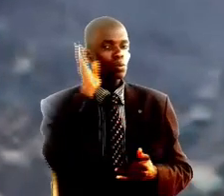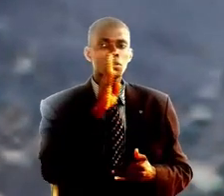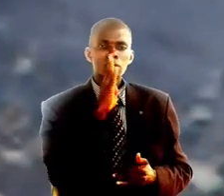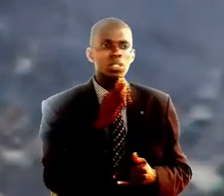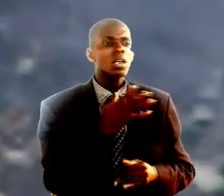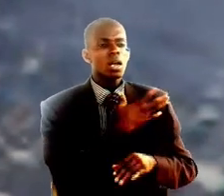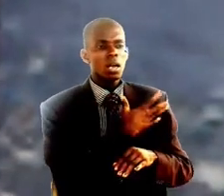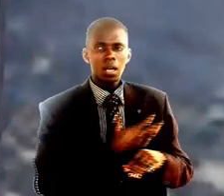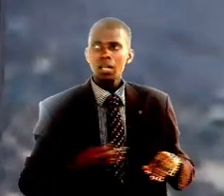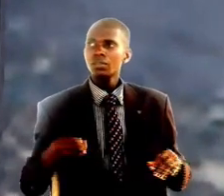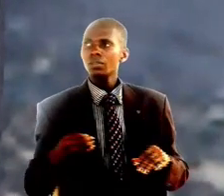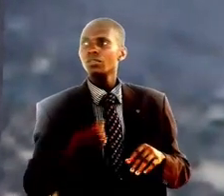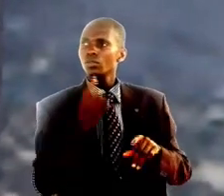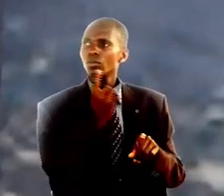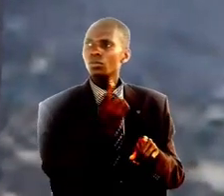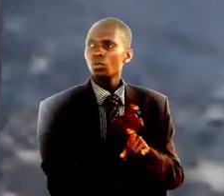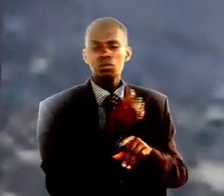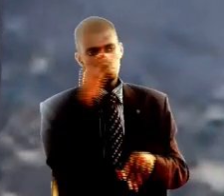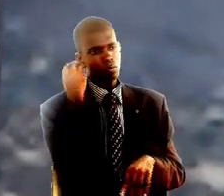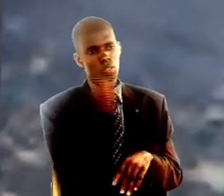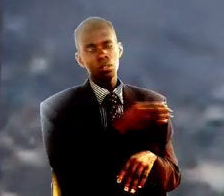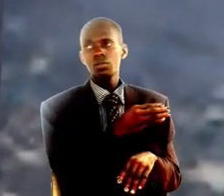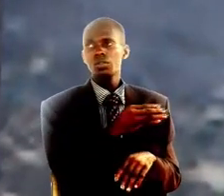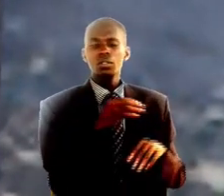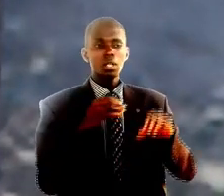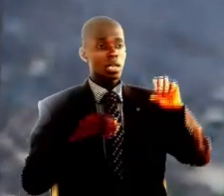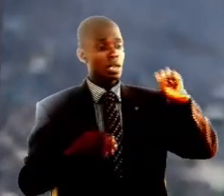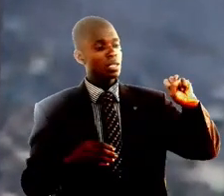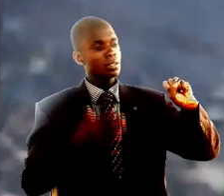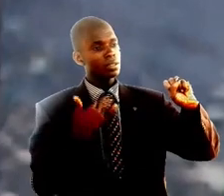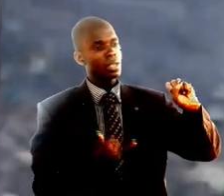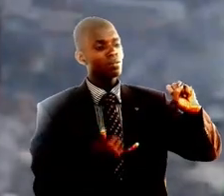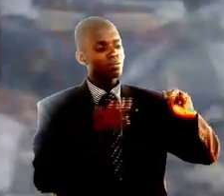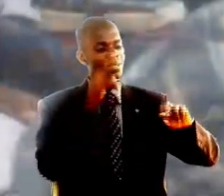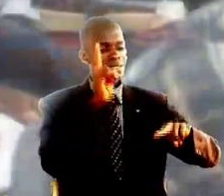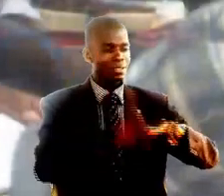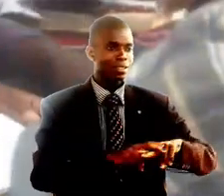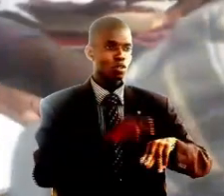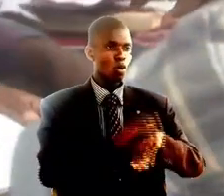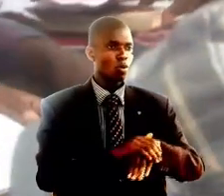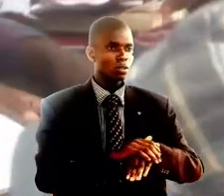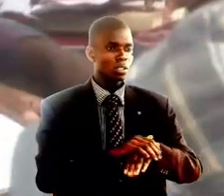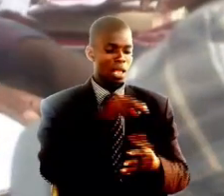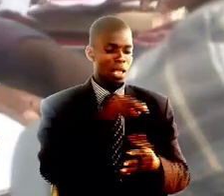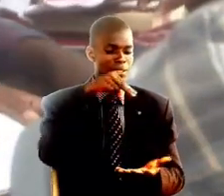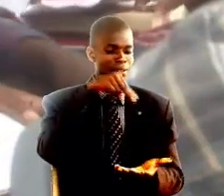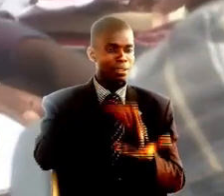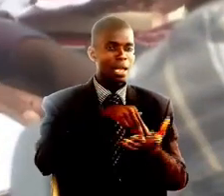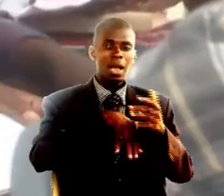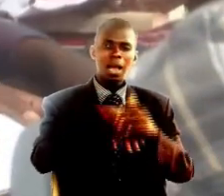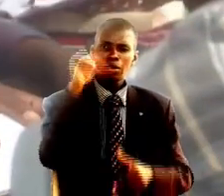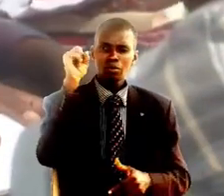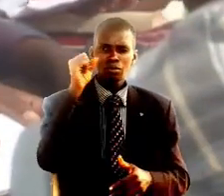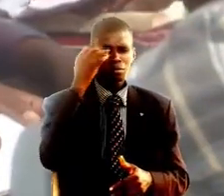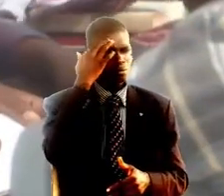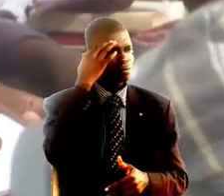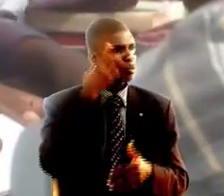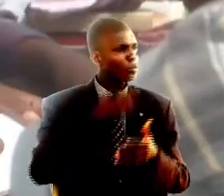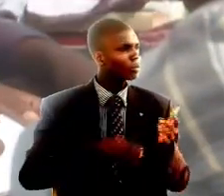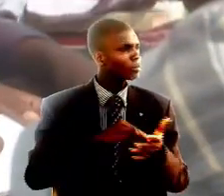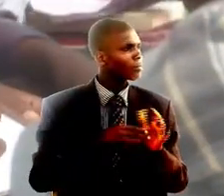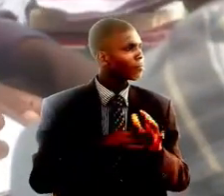negate. Yes, sit up. Stand out. Don't sulk. You know, there are people,